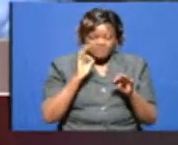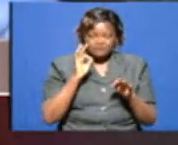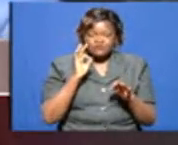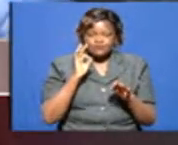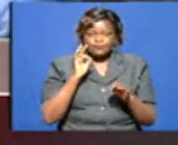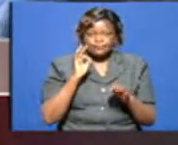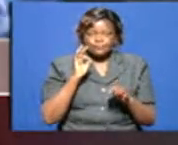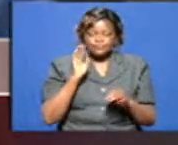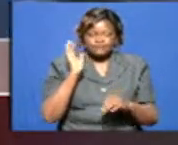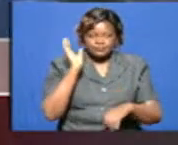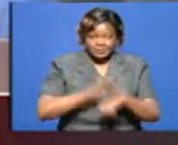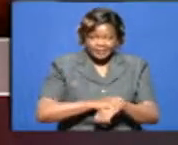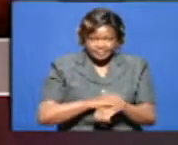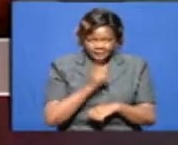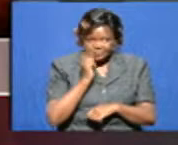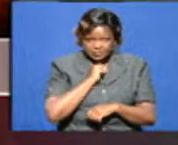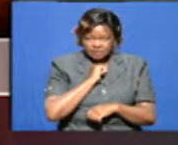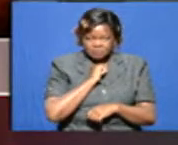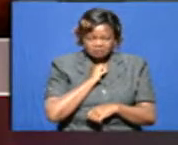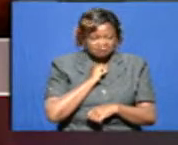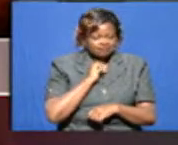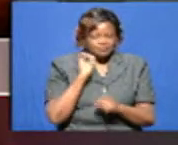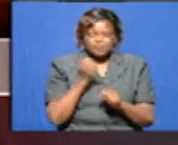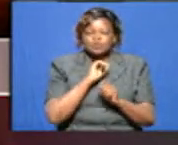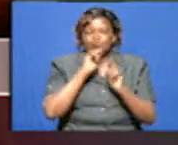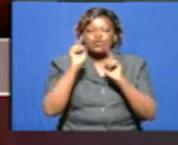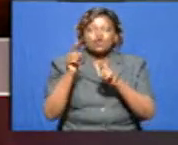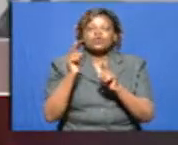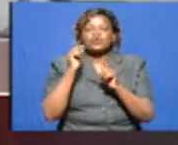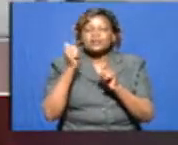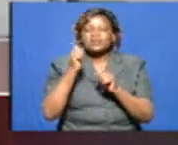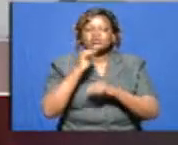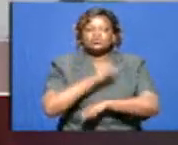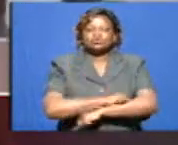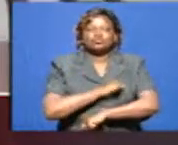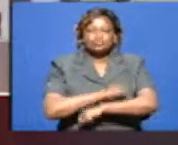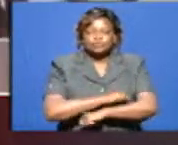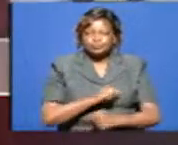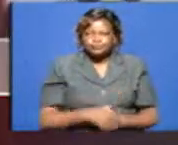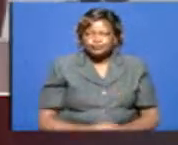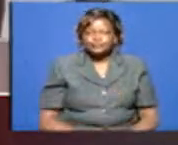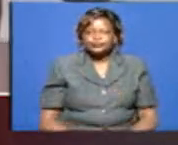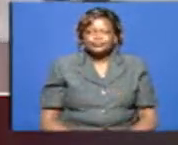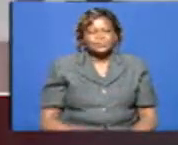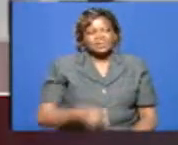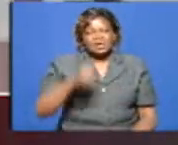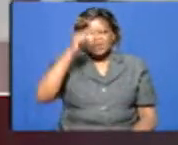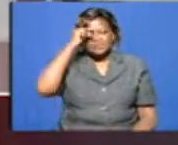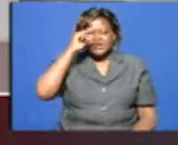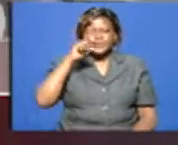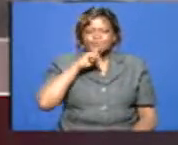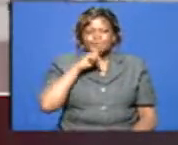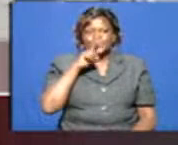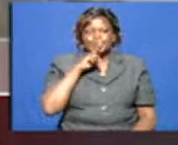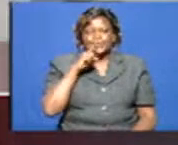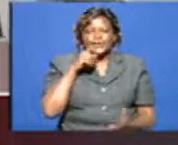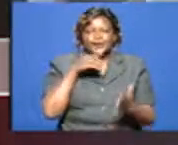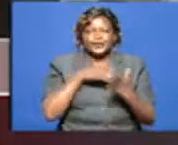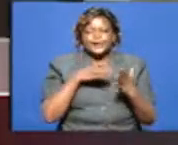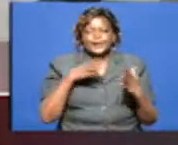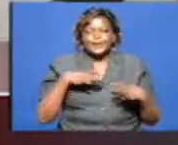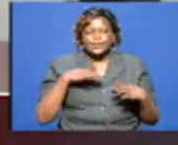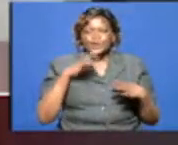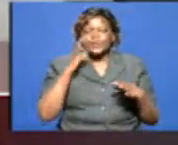you are not going to go to any other school. Taking a tough stand. Government to lock out arsonists from